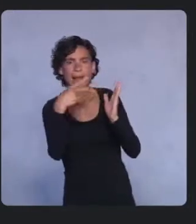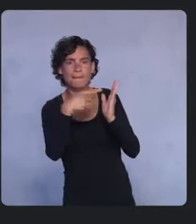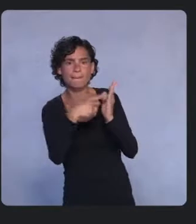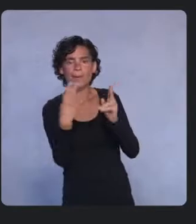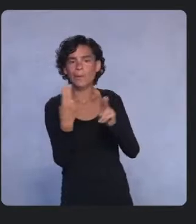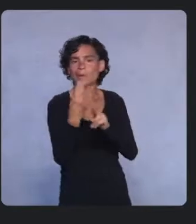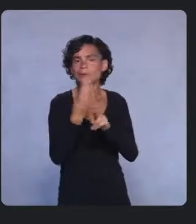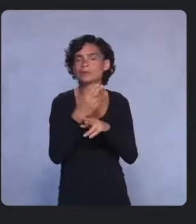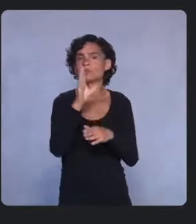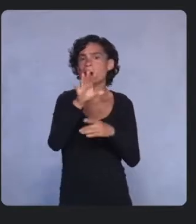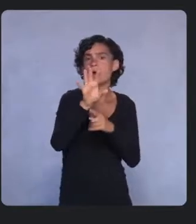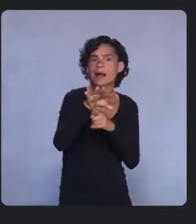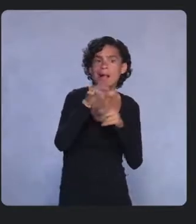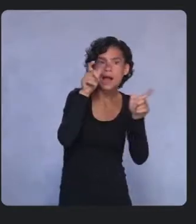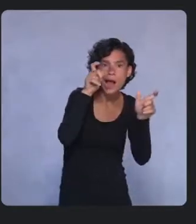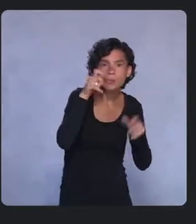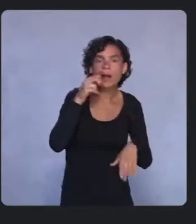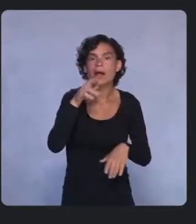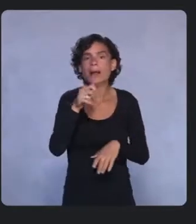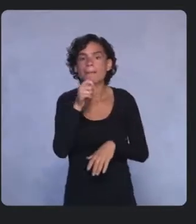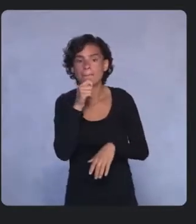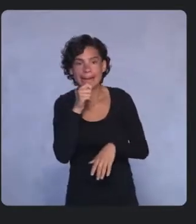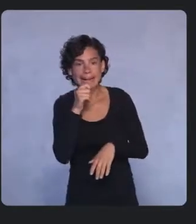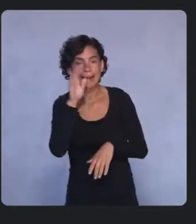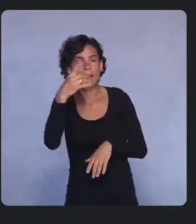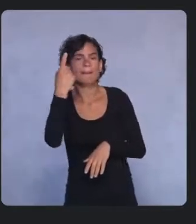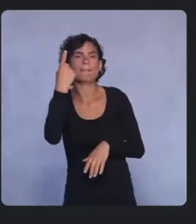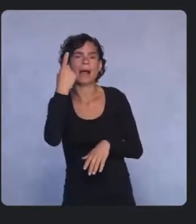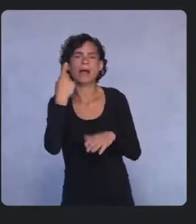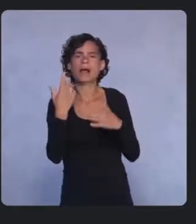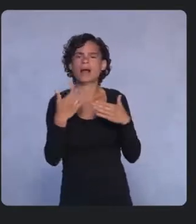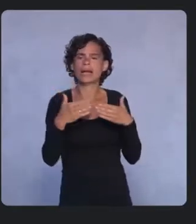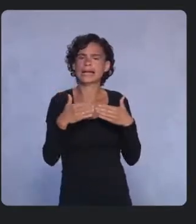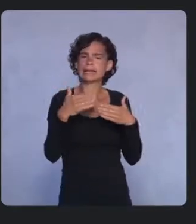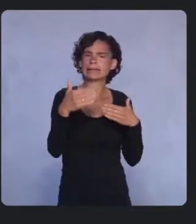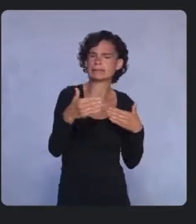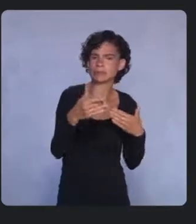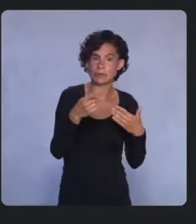microphone. But let's take that a step further. If you don't want any